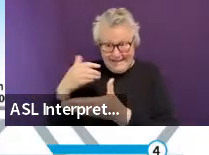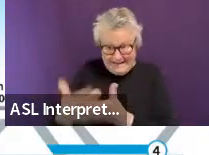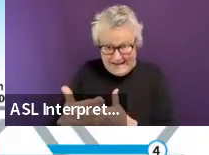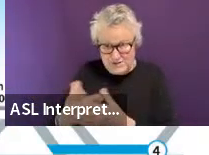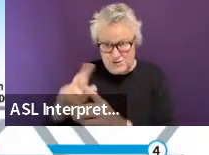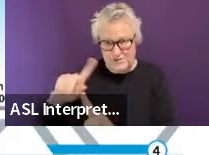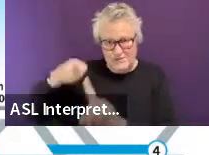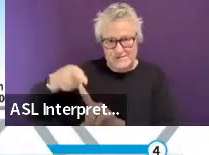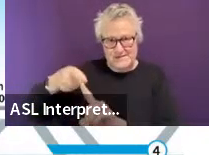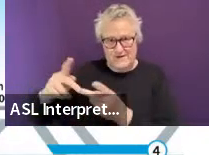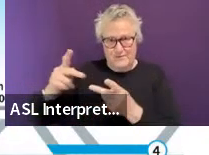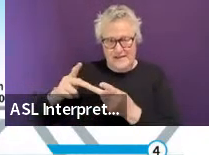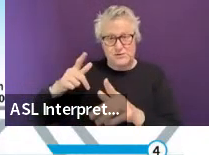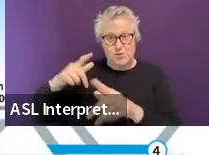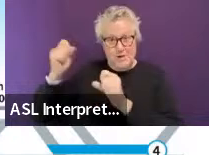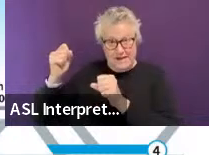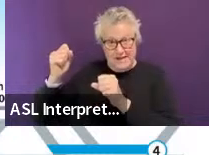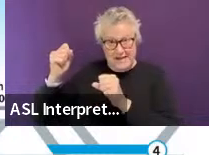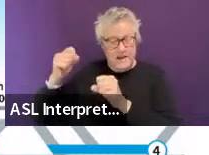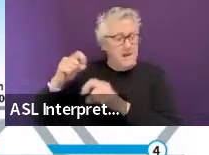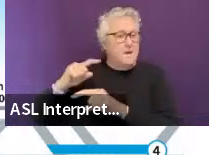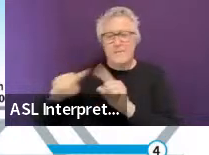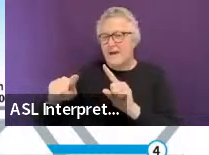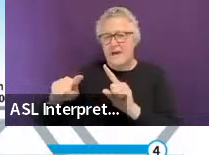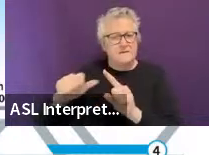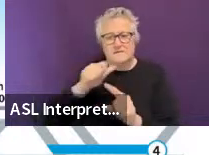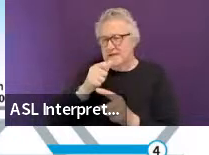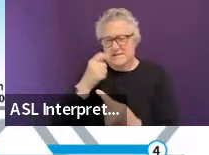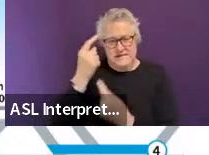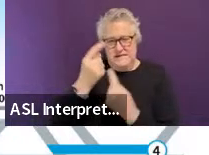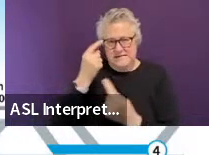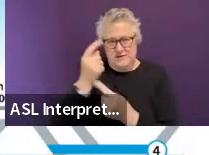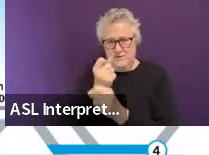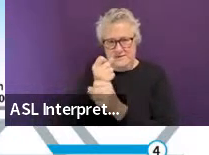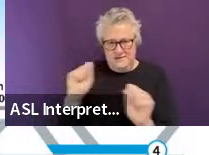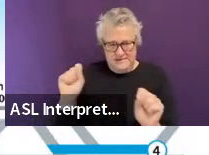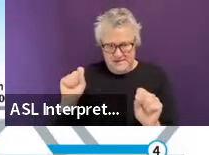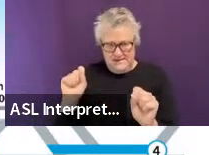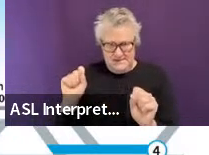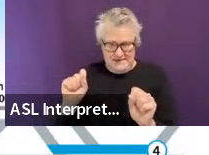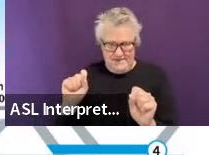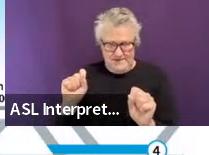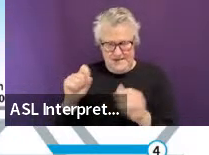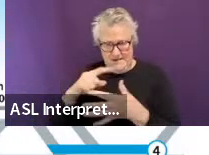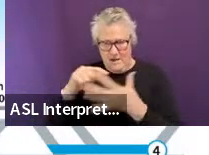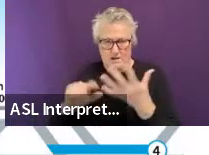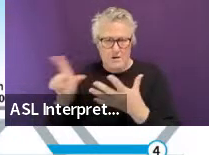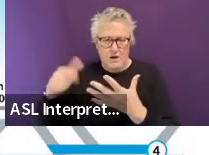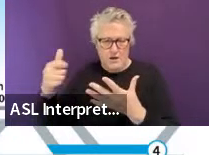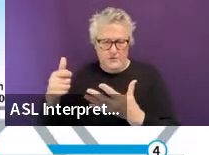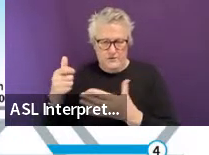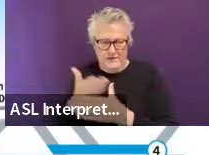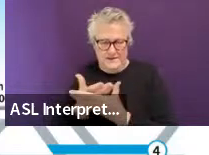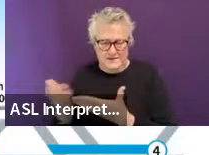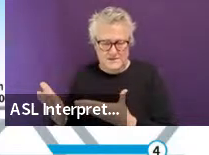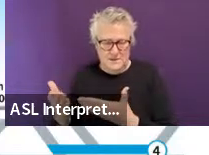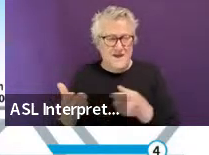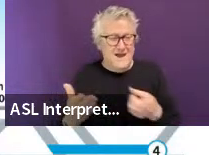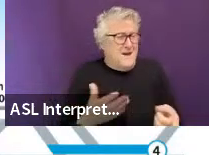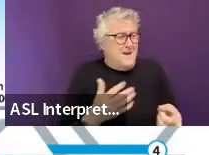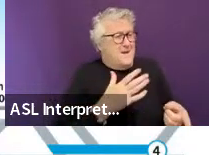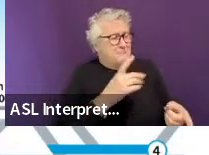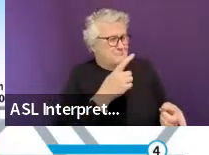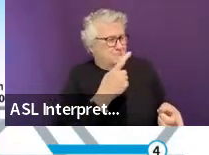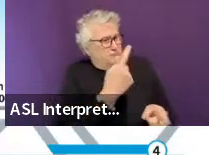that's terrific. My concern was that we were like squeezing the snake. And so because we were clearing traffic here, there wasn't any benefit